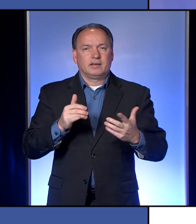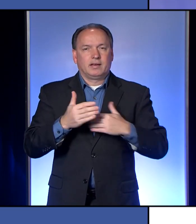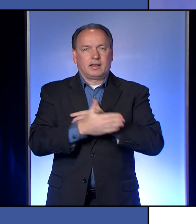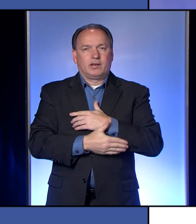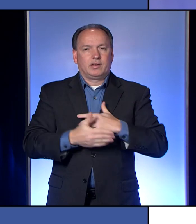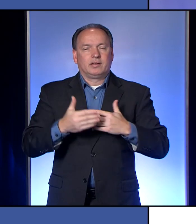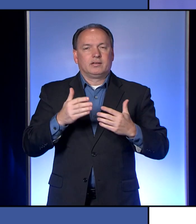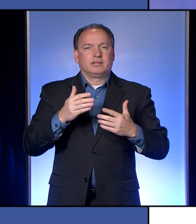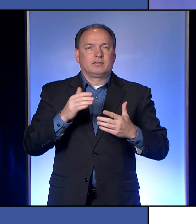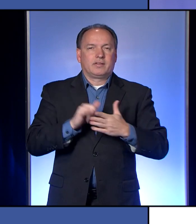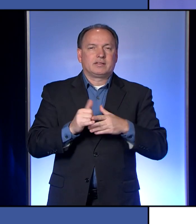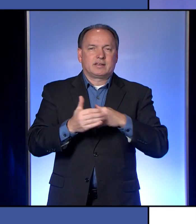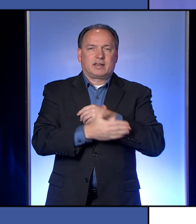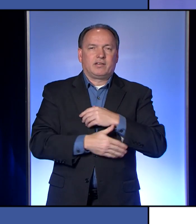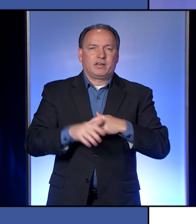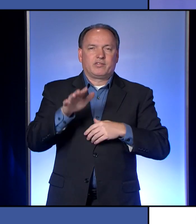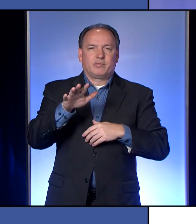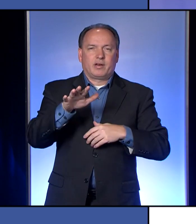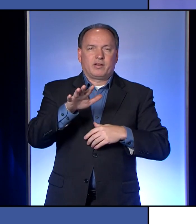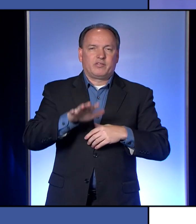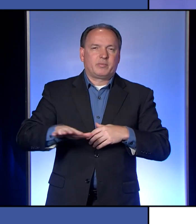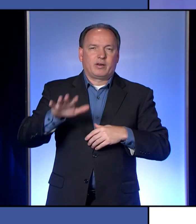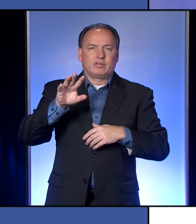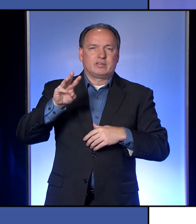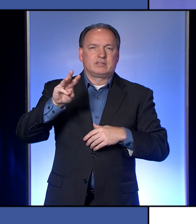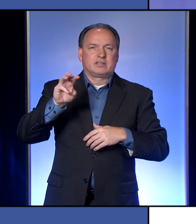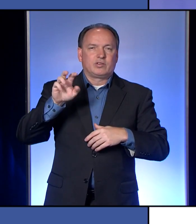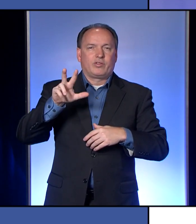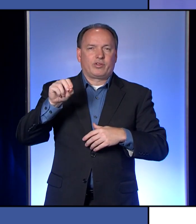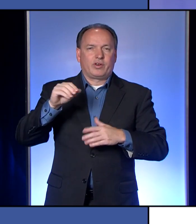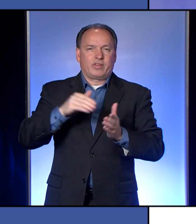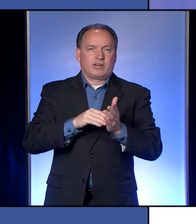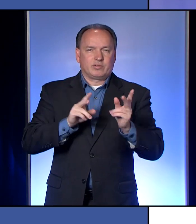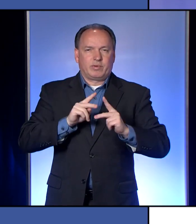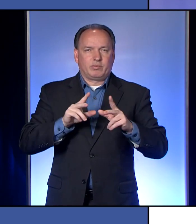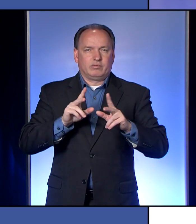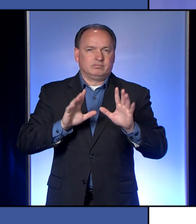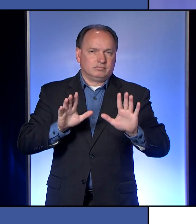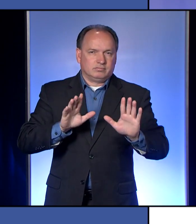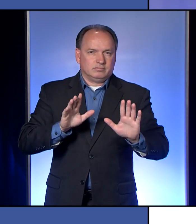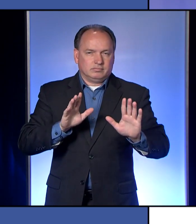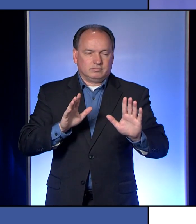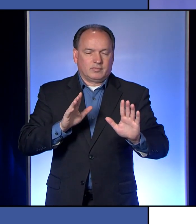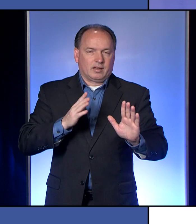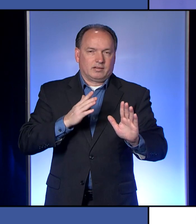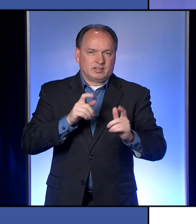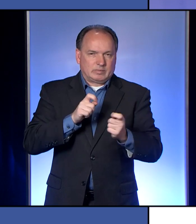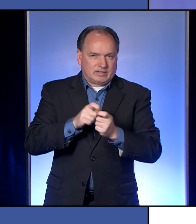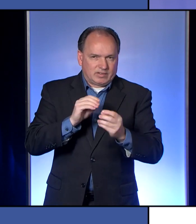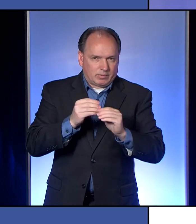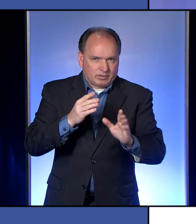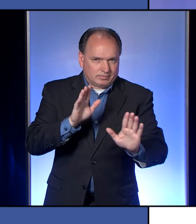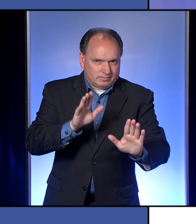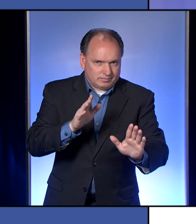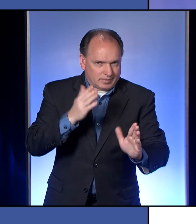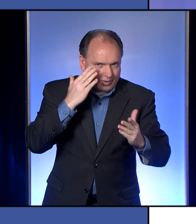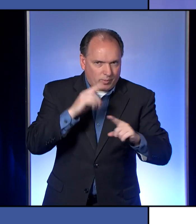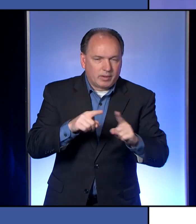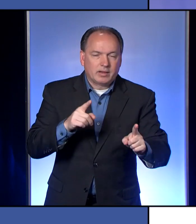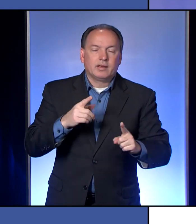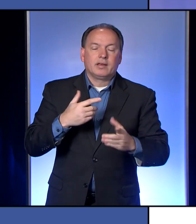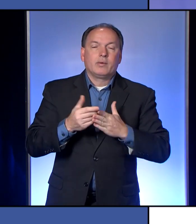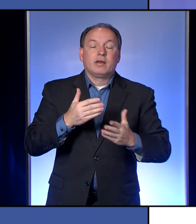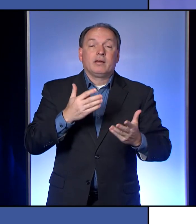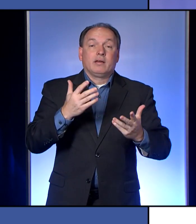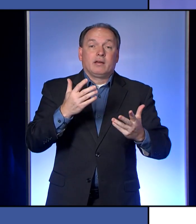about 630,000, I think. Don't hold me to these numbers, but something like that. Anyway, so I think